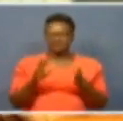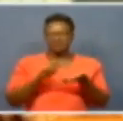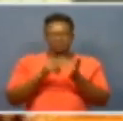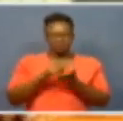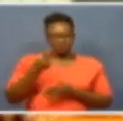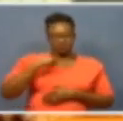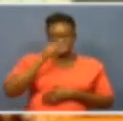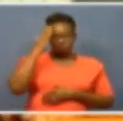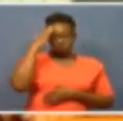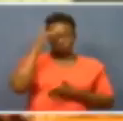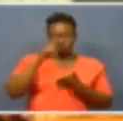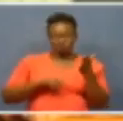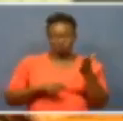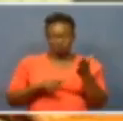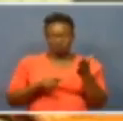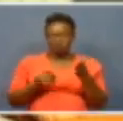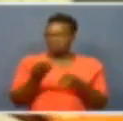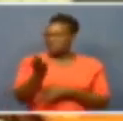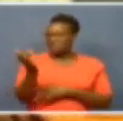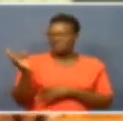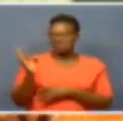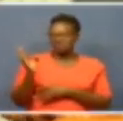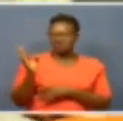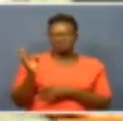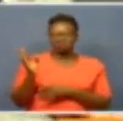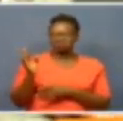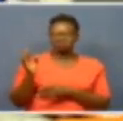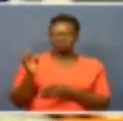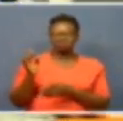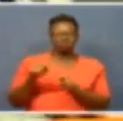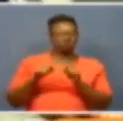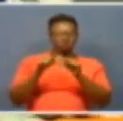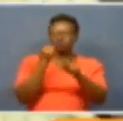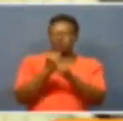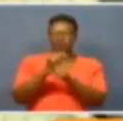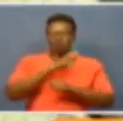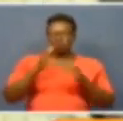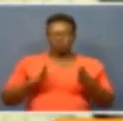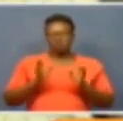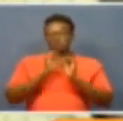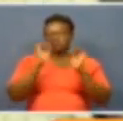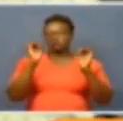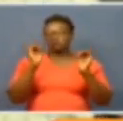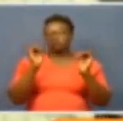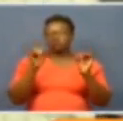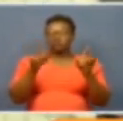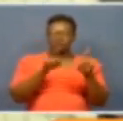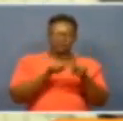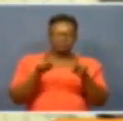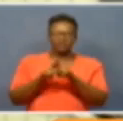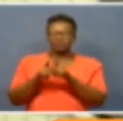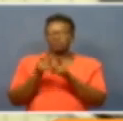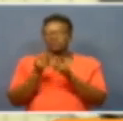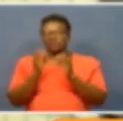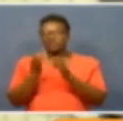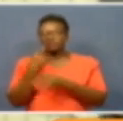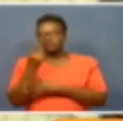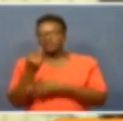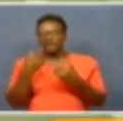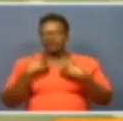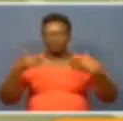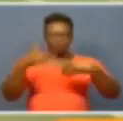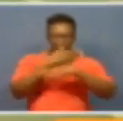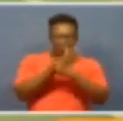concerned, they are no longer commissioners of IEBC. The issue of whether there's mischief or not, I think all of us can